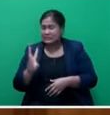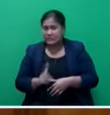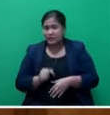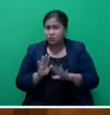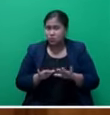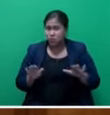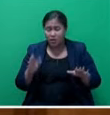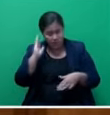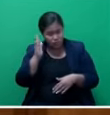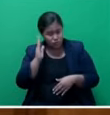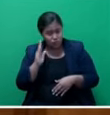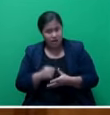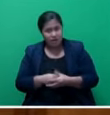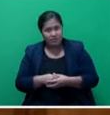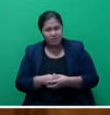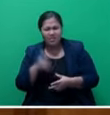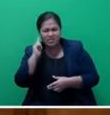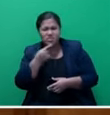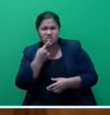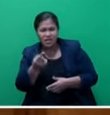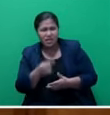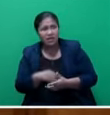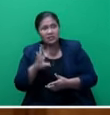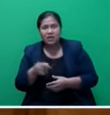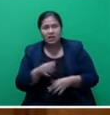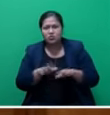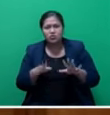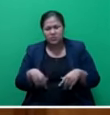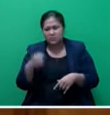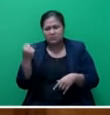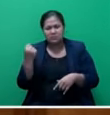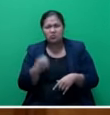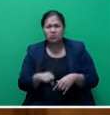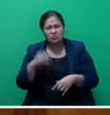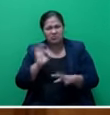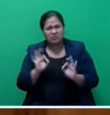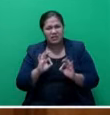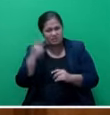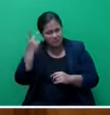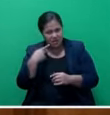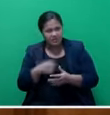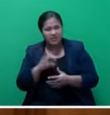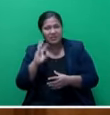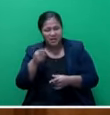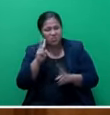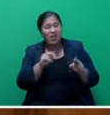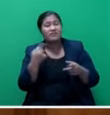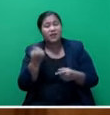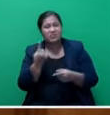the teachers are saying that some of these children no longer have parents. They are being cared for by their